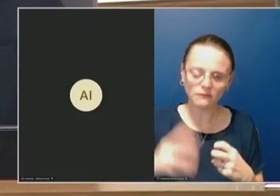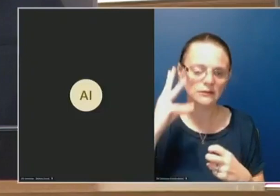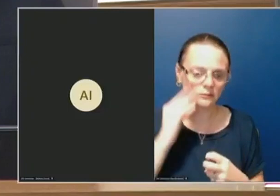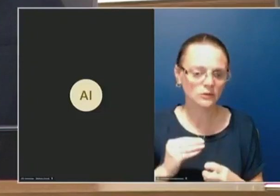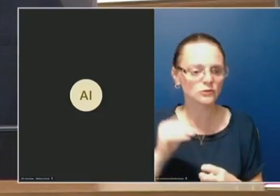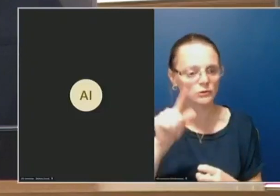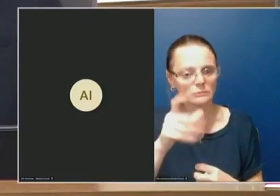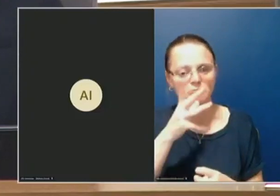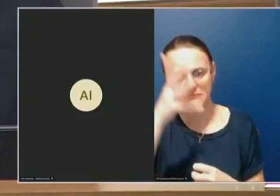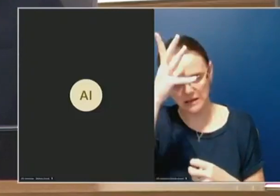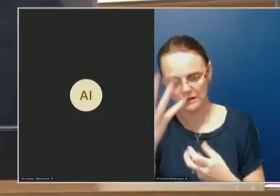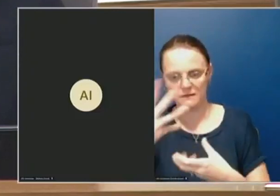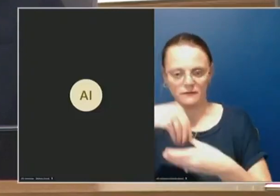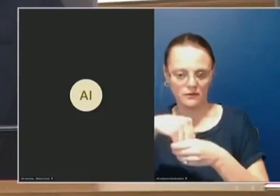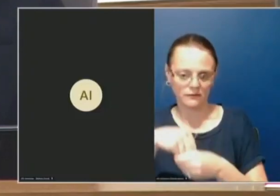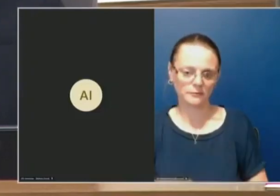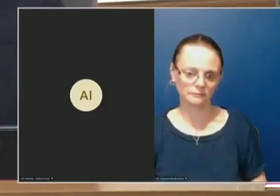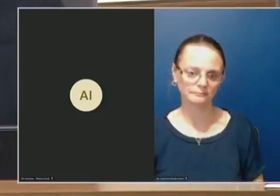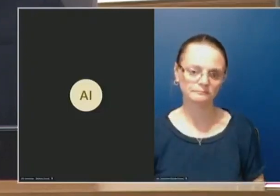I